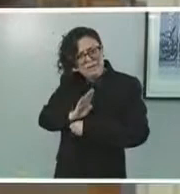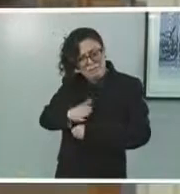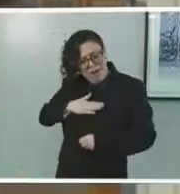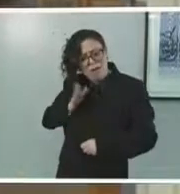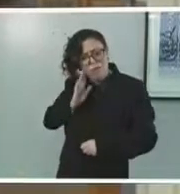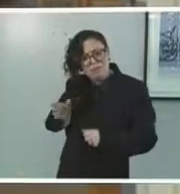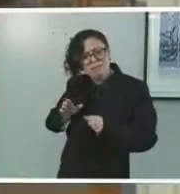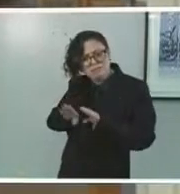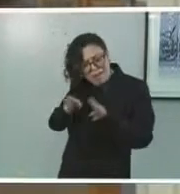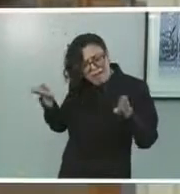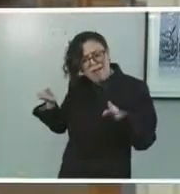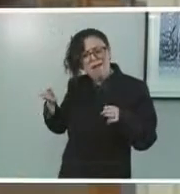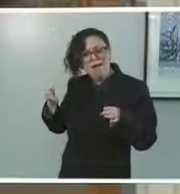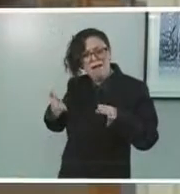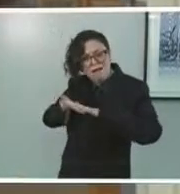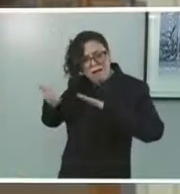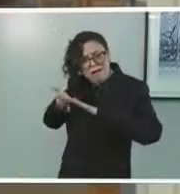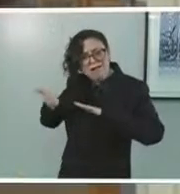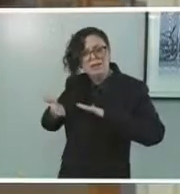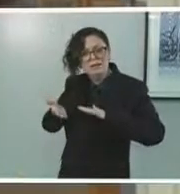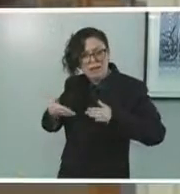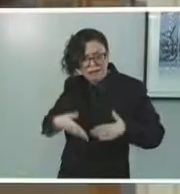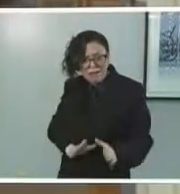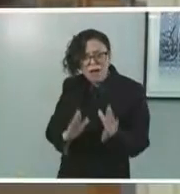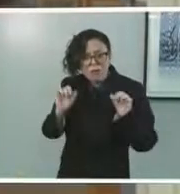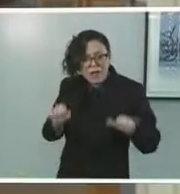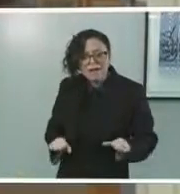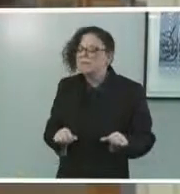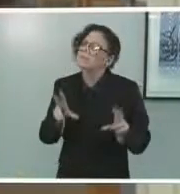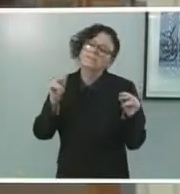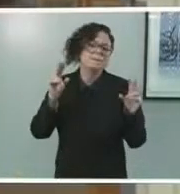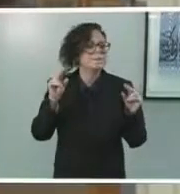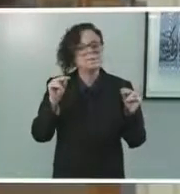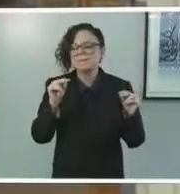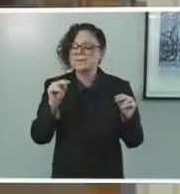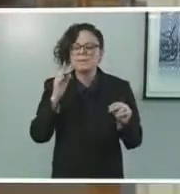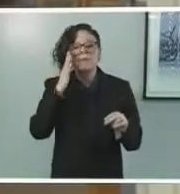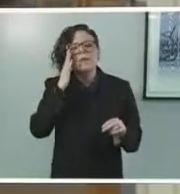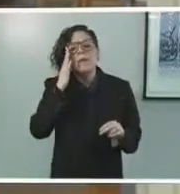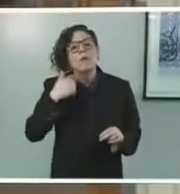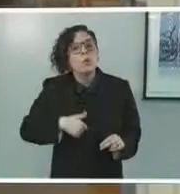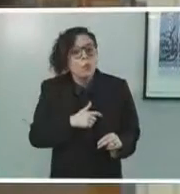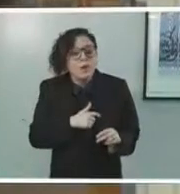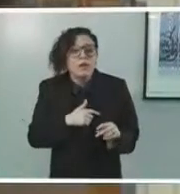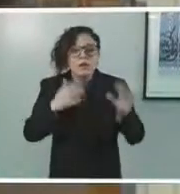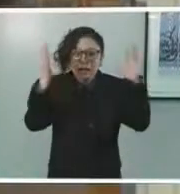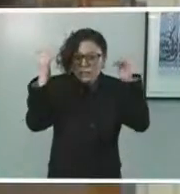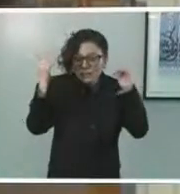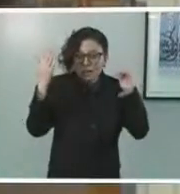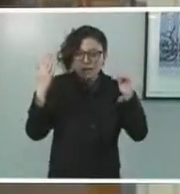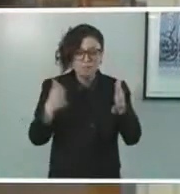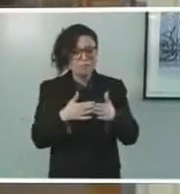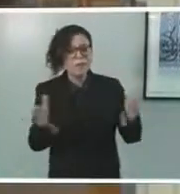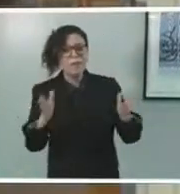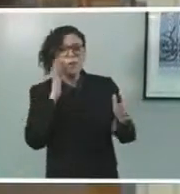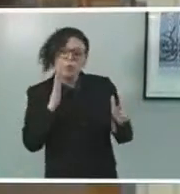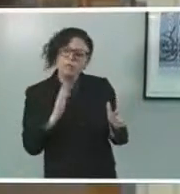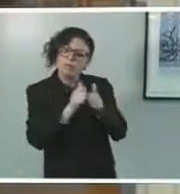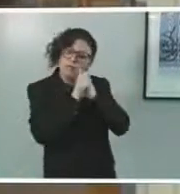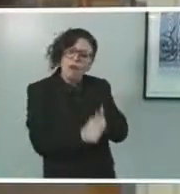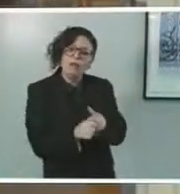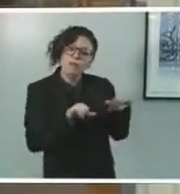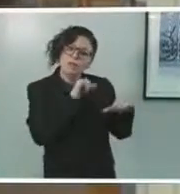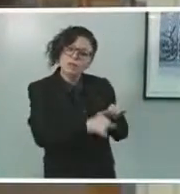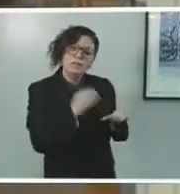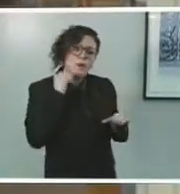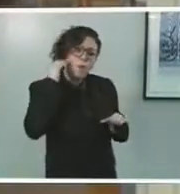open. We expect the public to follow the stay-at-home order, and our enforcement efforts, will focus on the businesses that